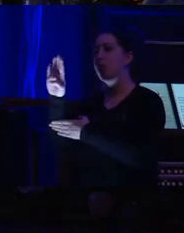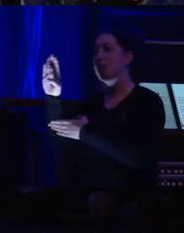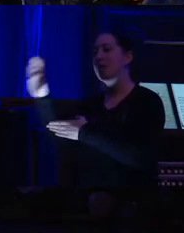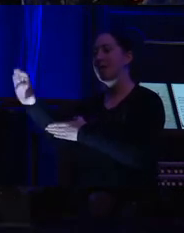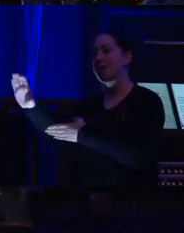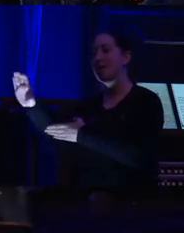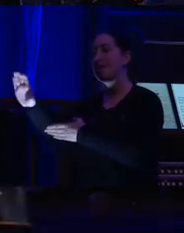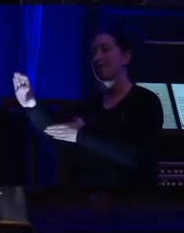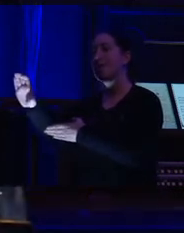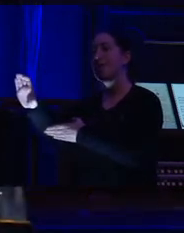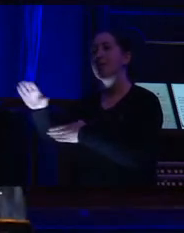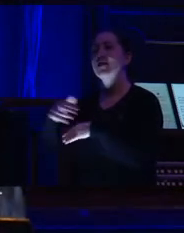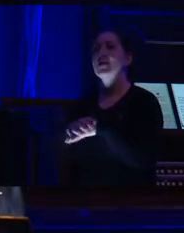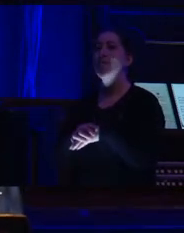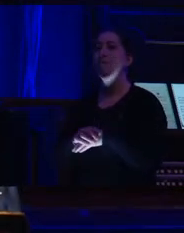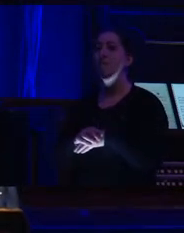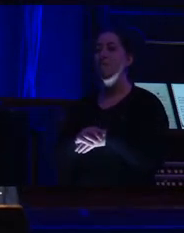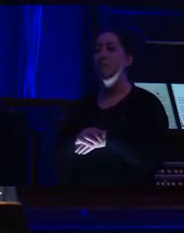Columbia.